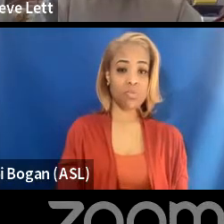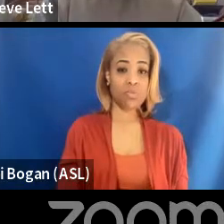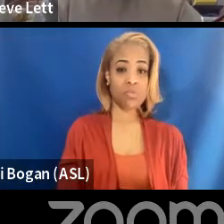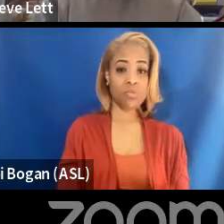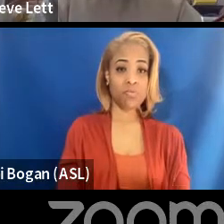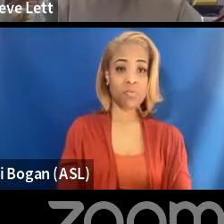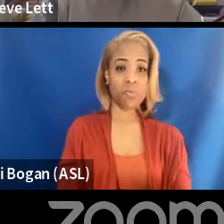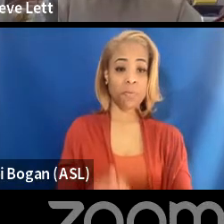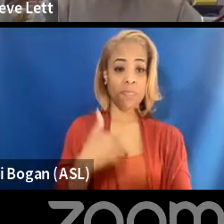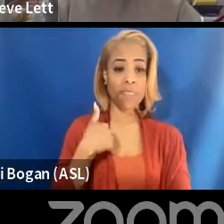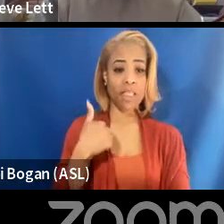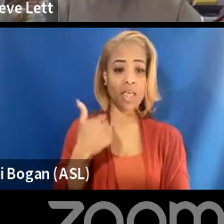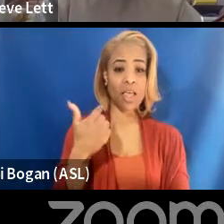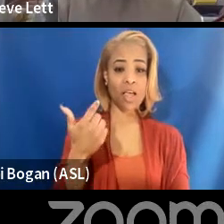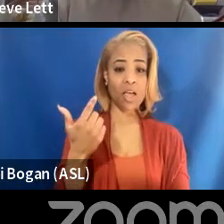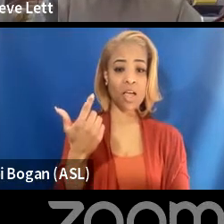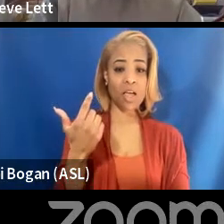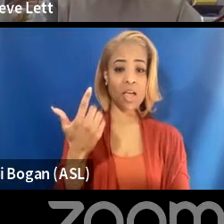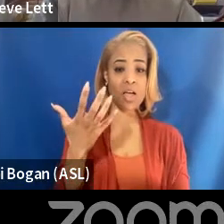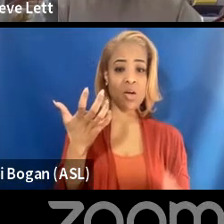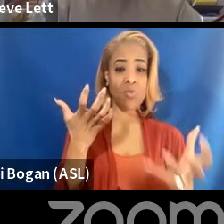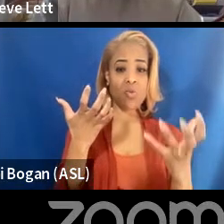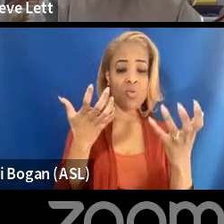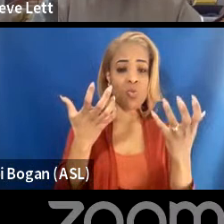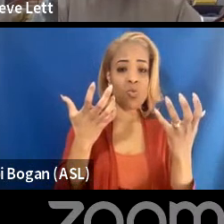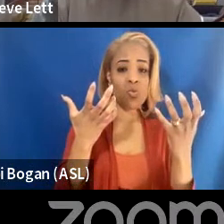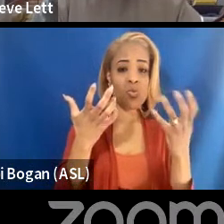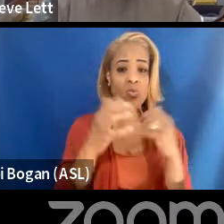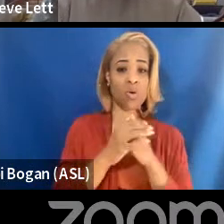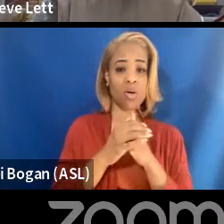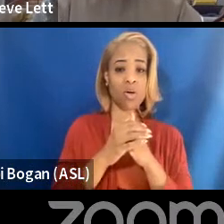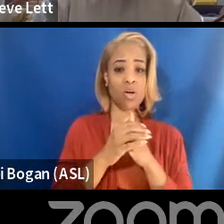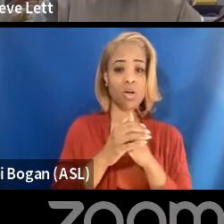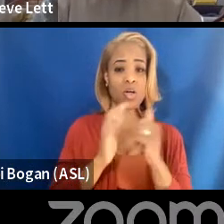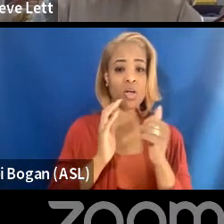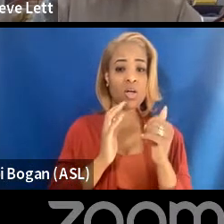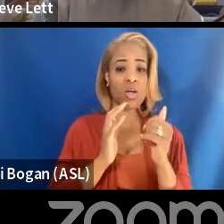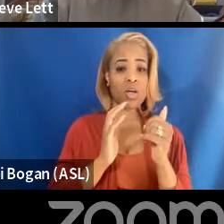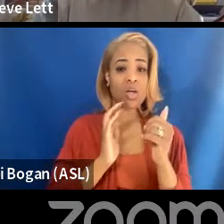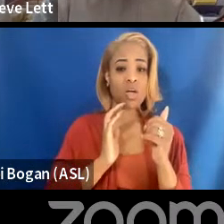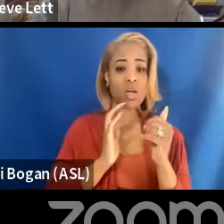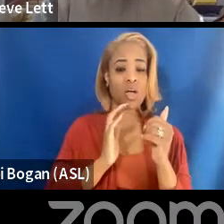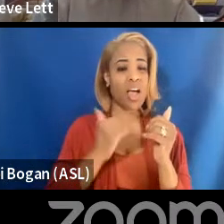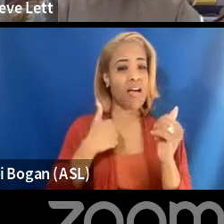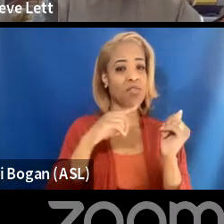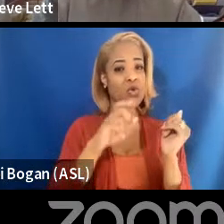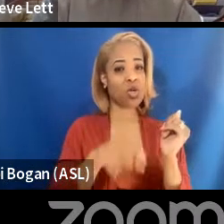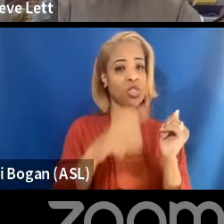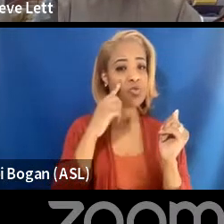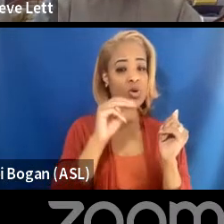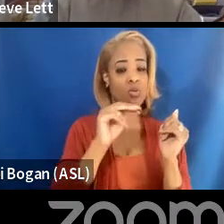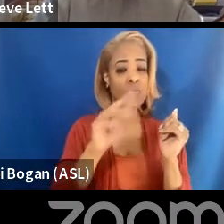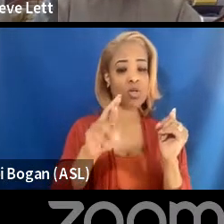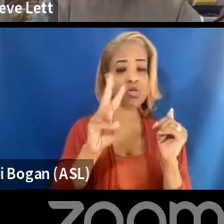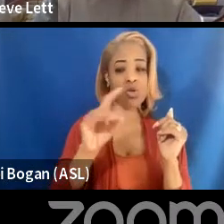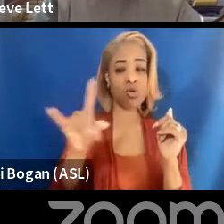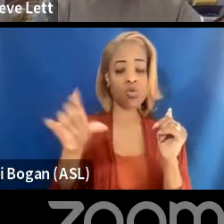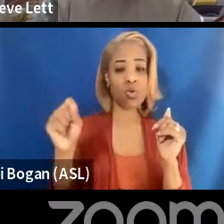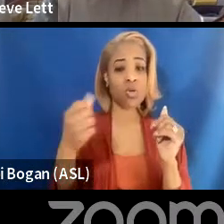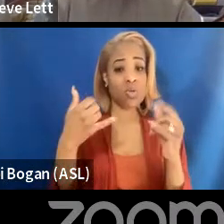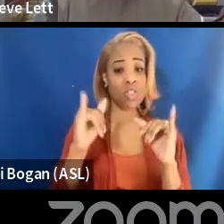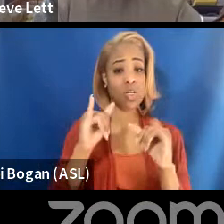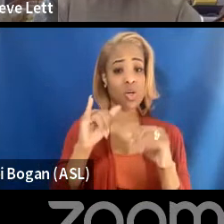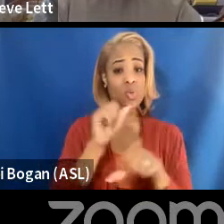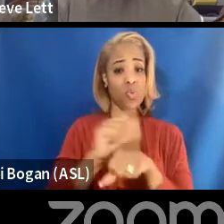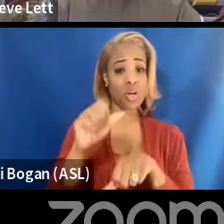I'd like to address this to Edward Woods, our executive director. Are we still working on a